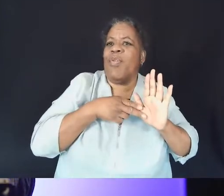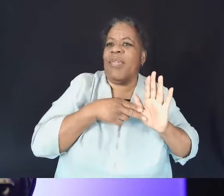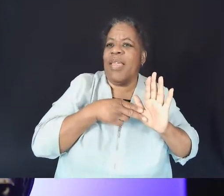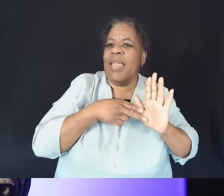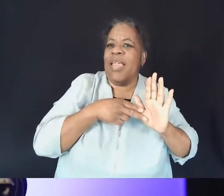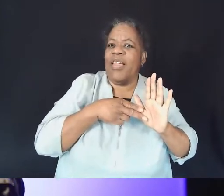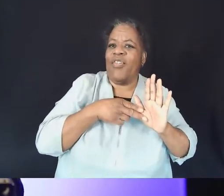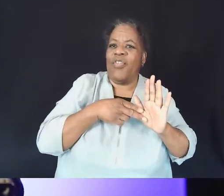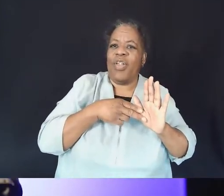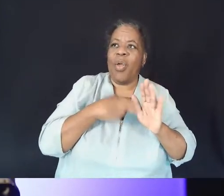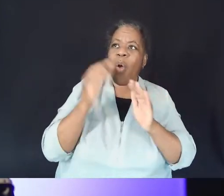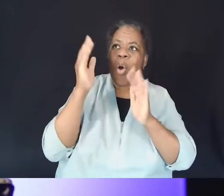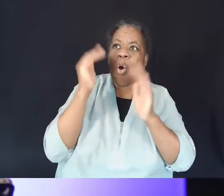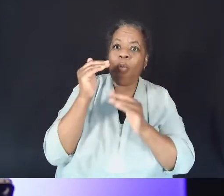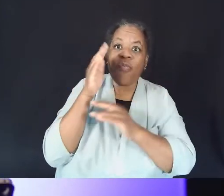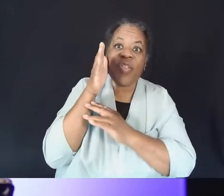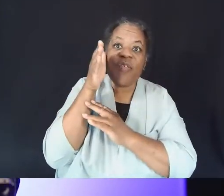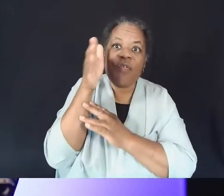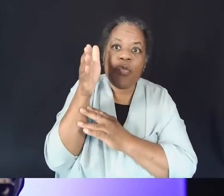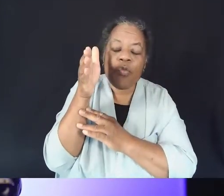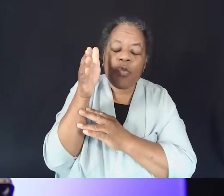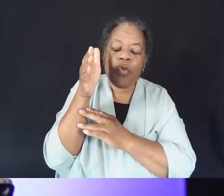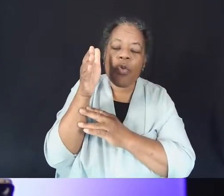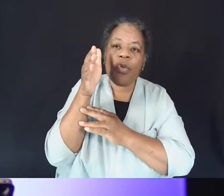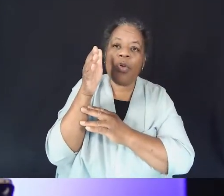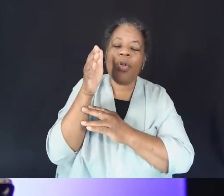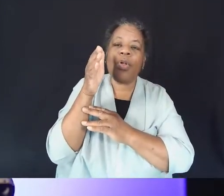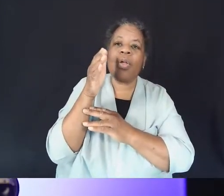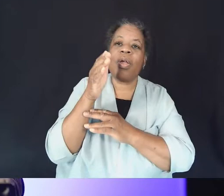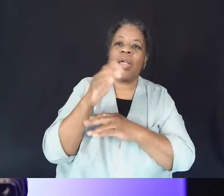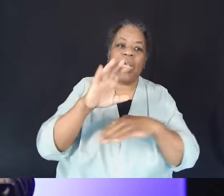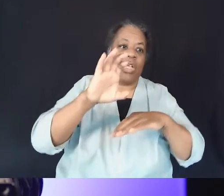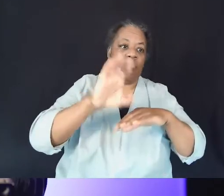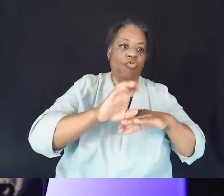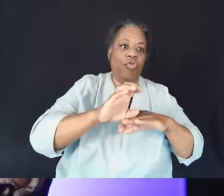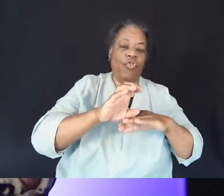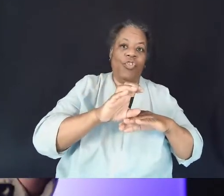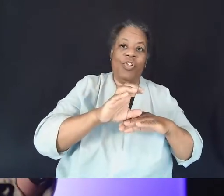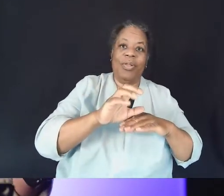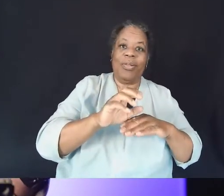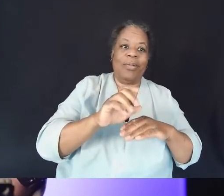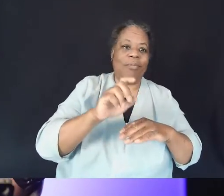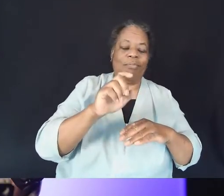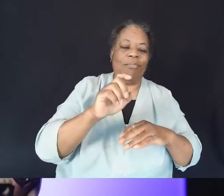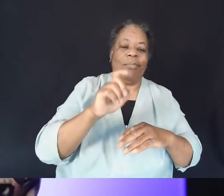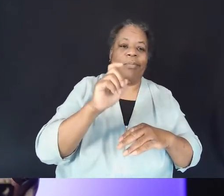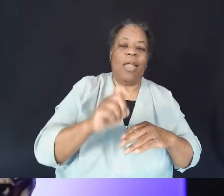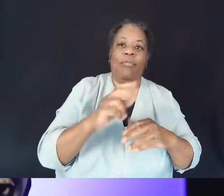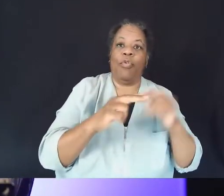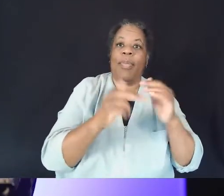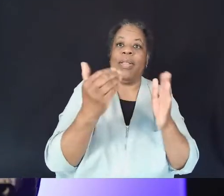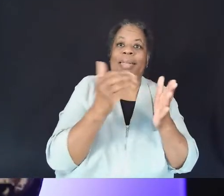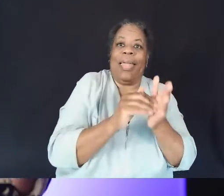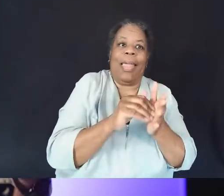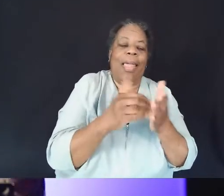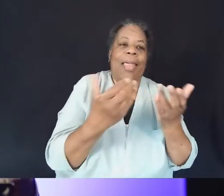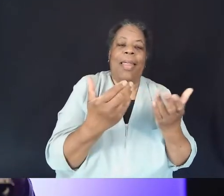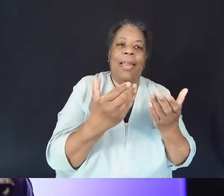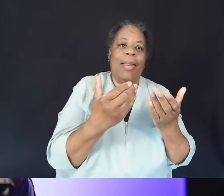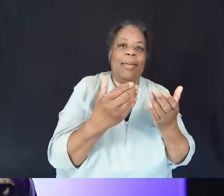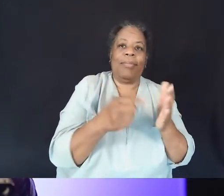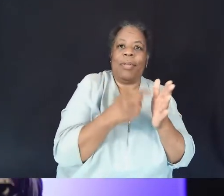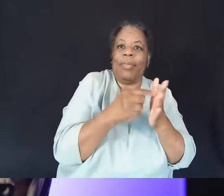hope for the future. Churches have had to rebuild following some sort of falling out or some sort of